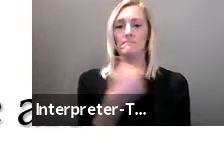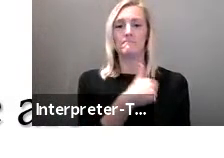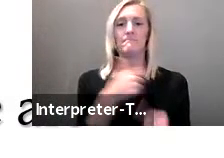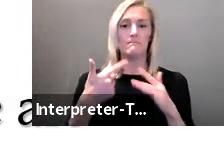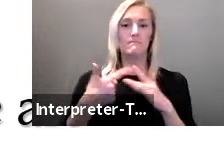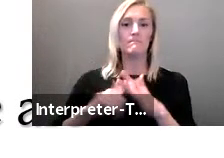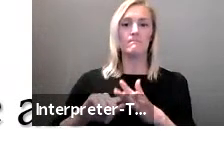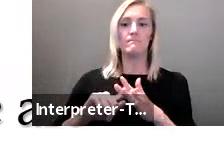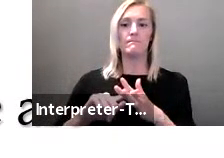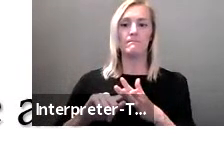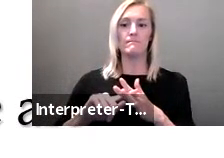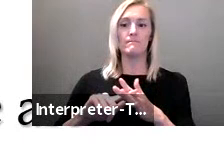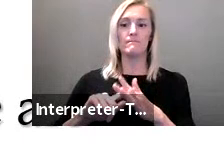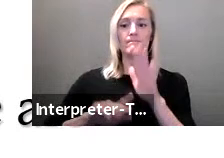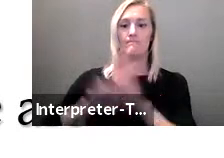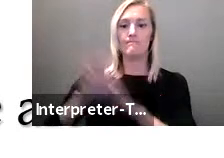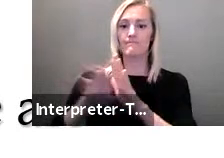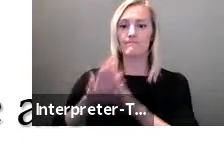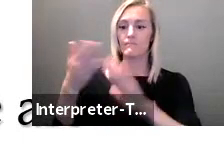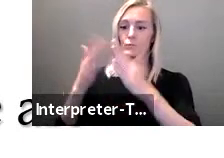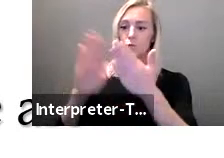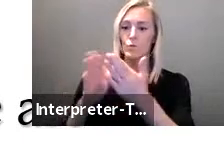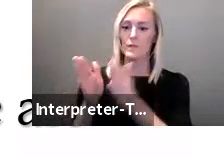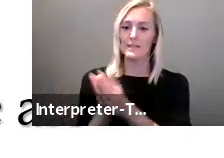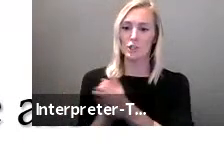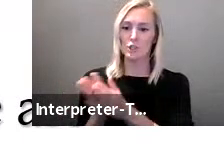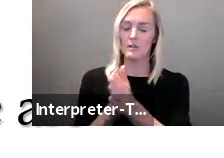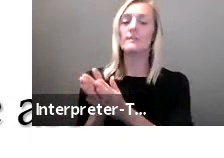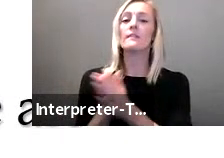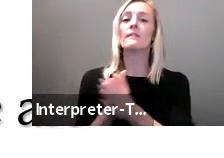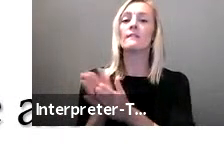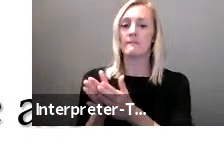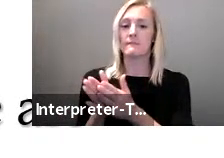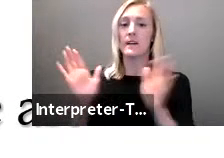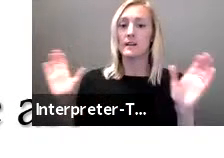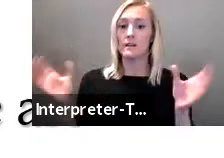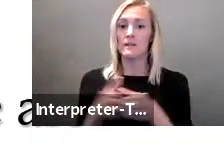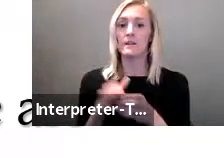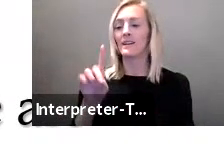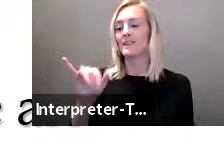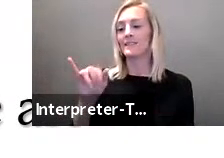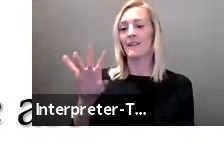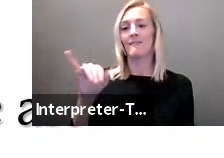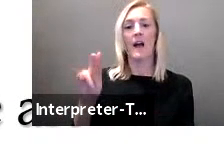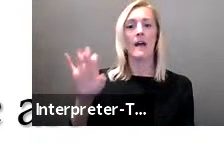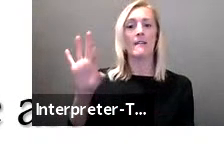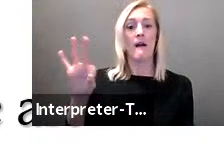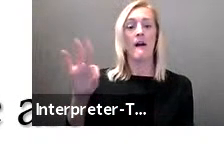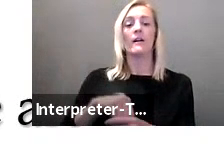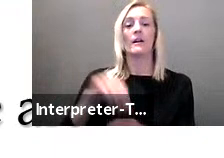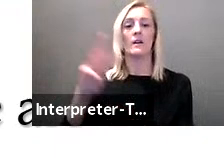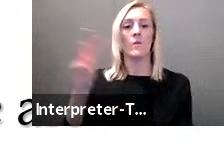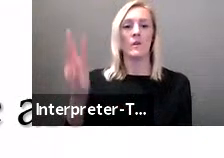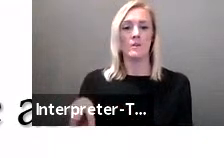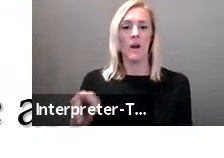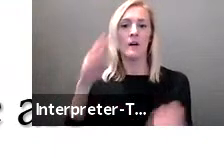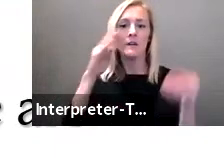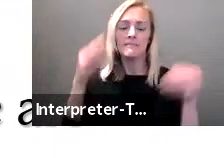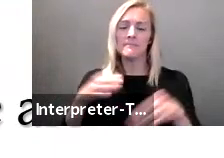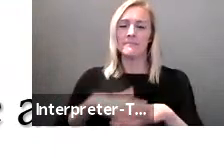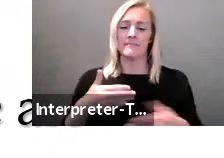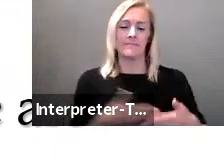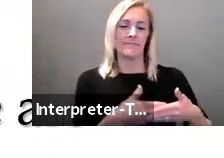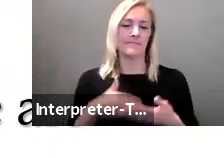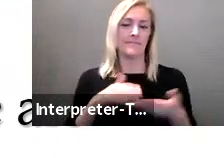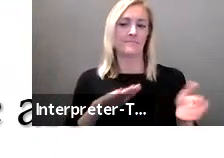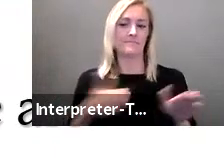with developing a community initiative where we brought together the Divine Nine in Wichita, Kansas, to really focus on infant mortality.